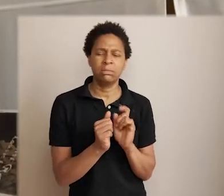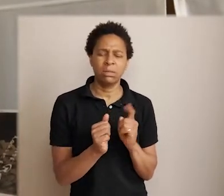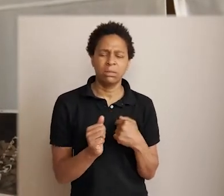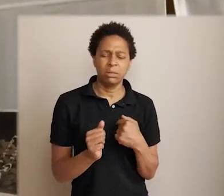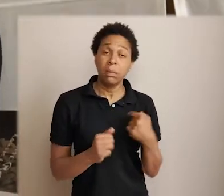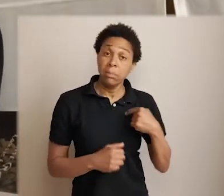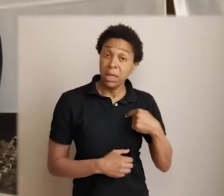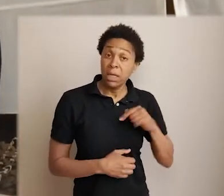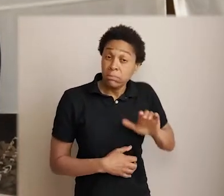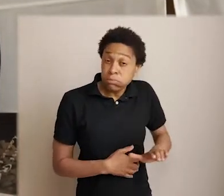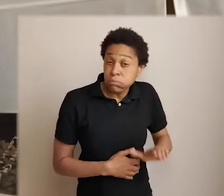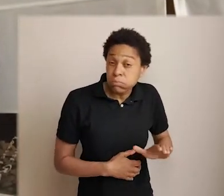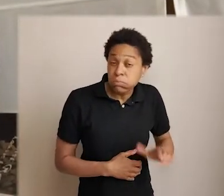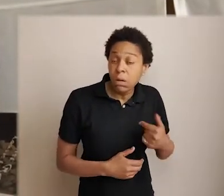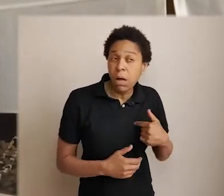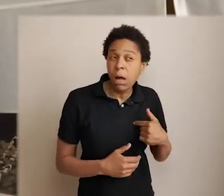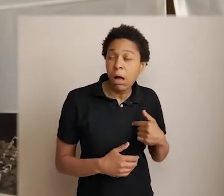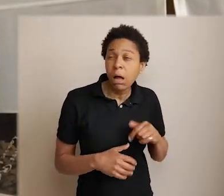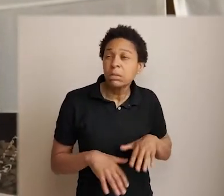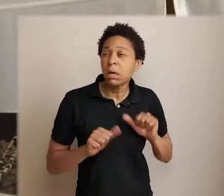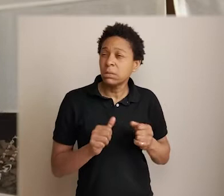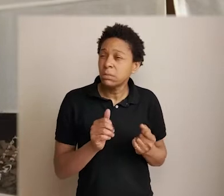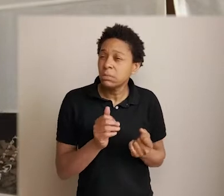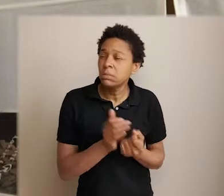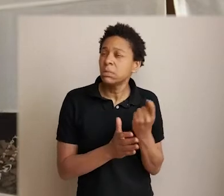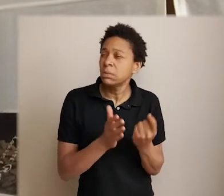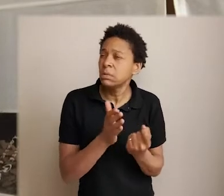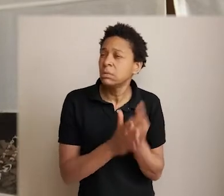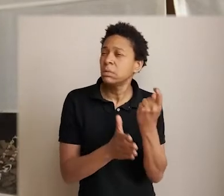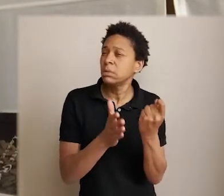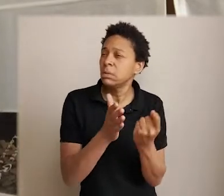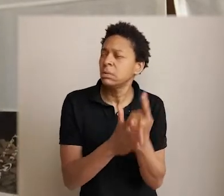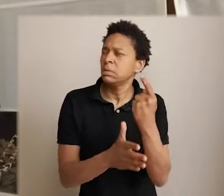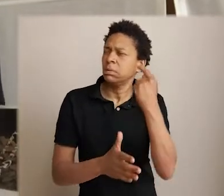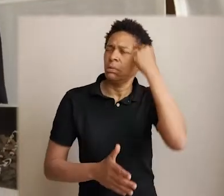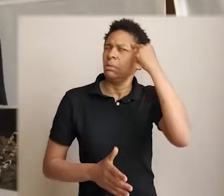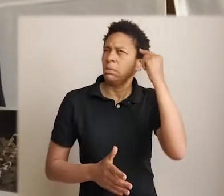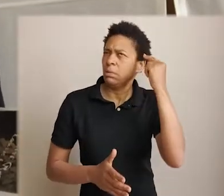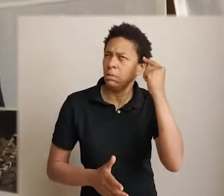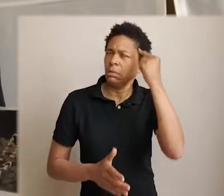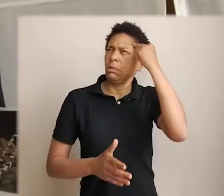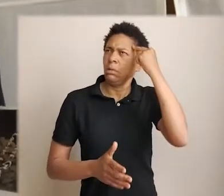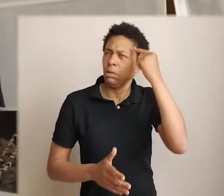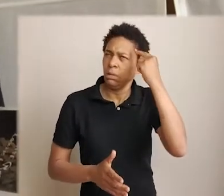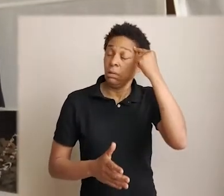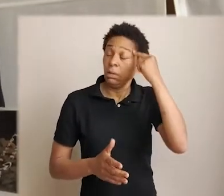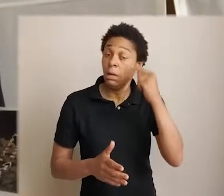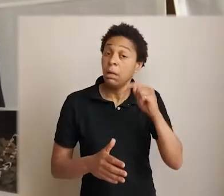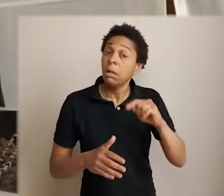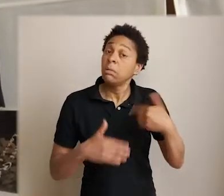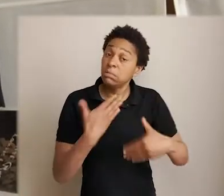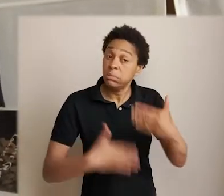much. But I know that I had those thoughts at a very young age. And it wasn't until I started growing up